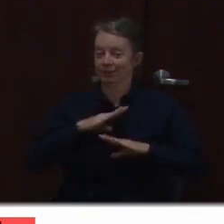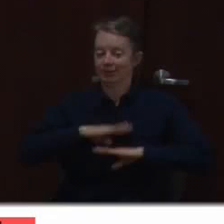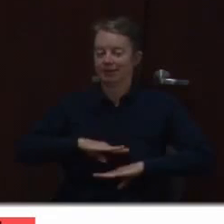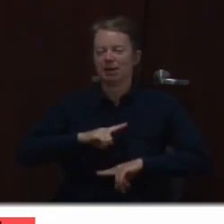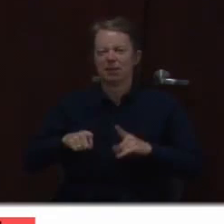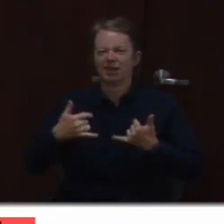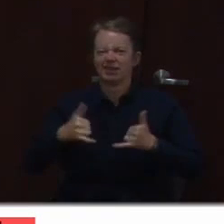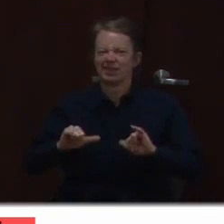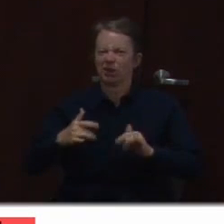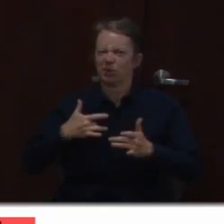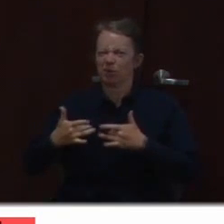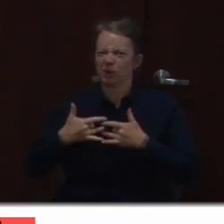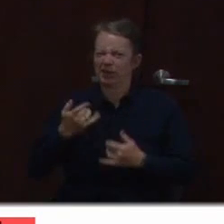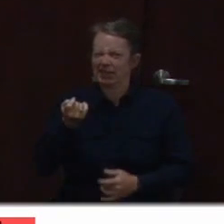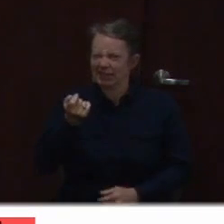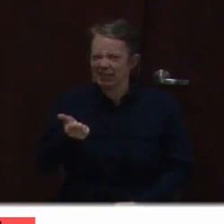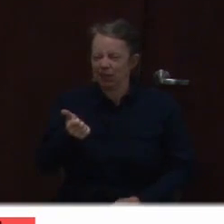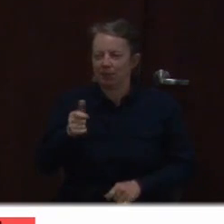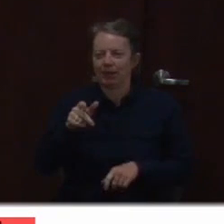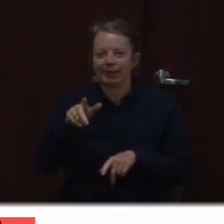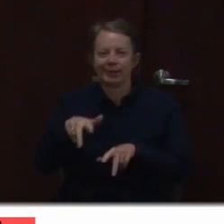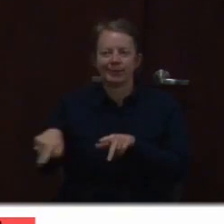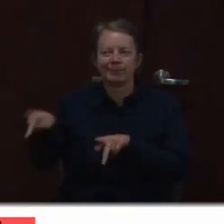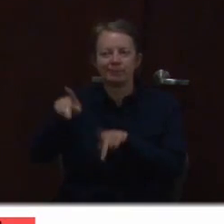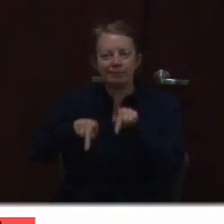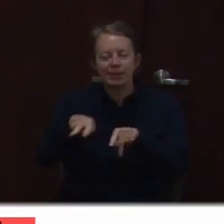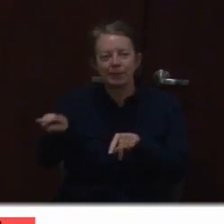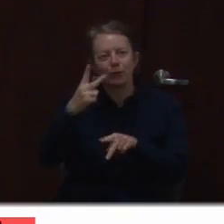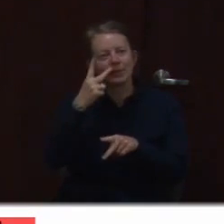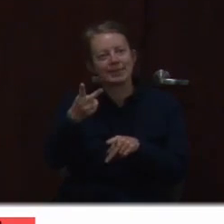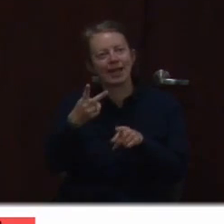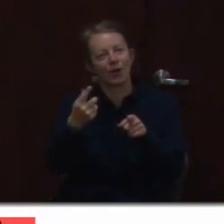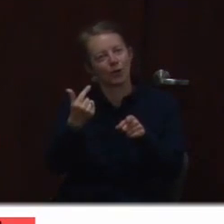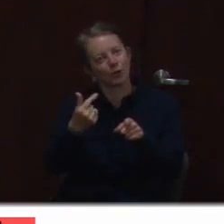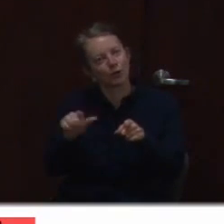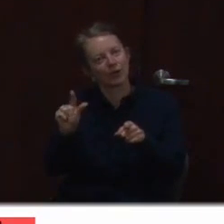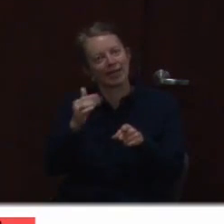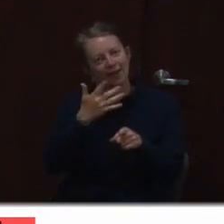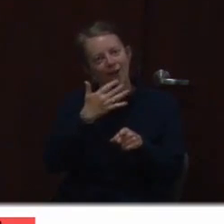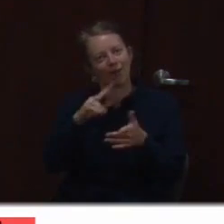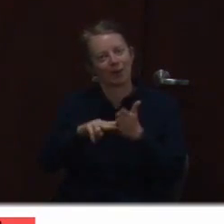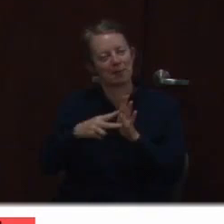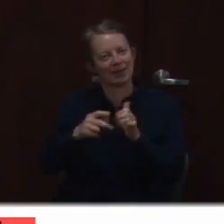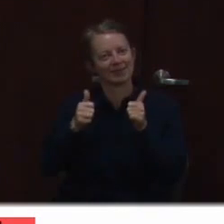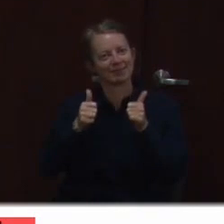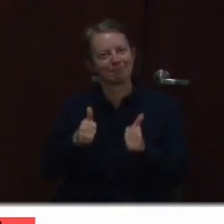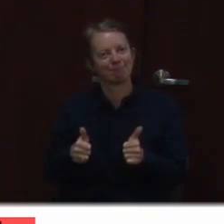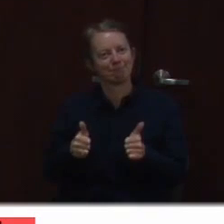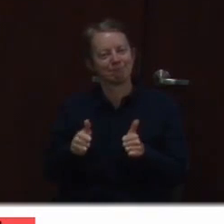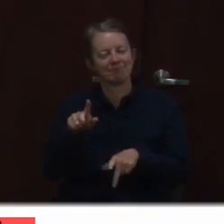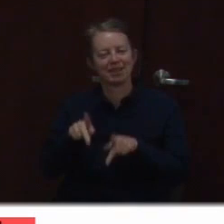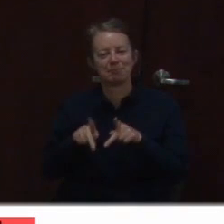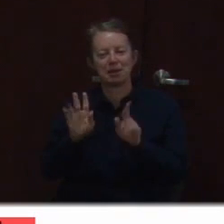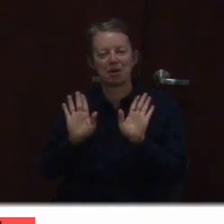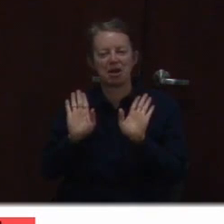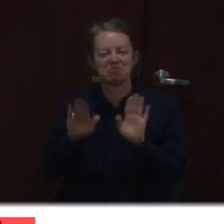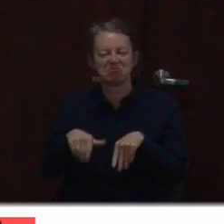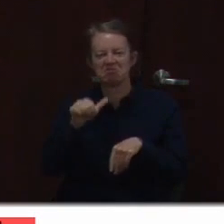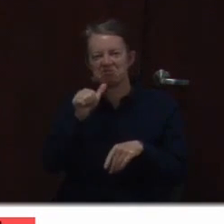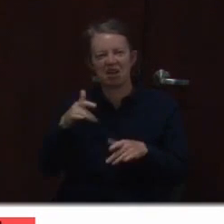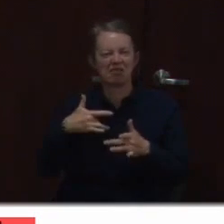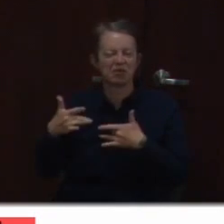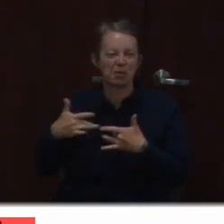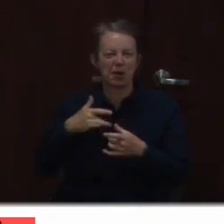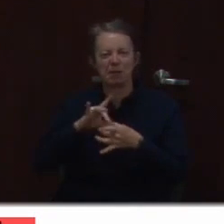little that folks will see all this green and become complacent and forget that it is